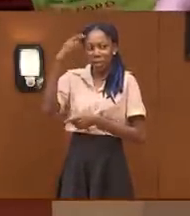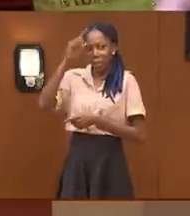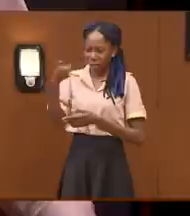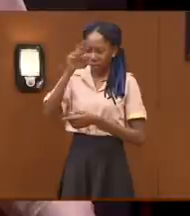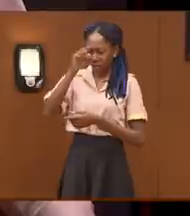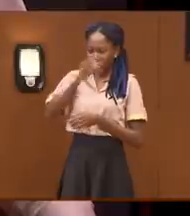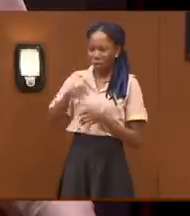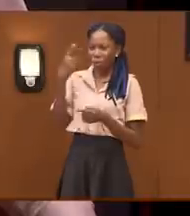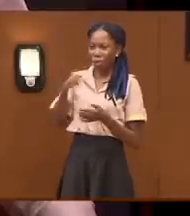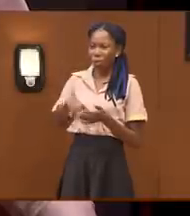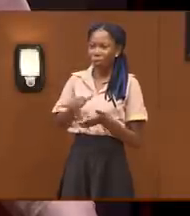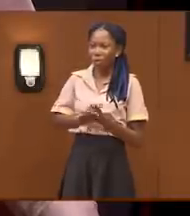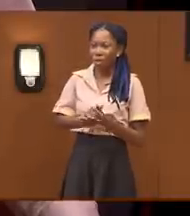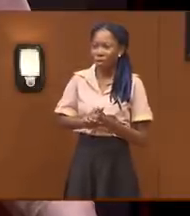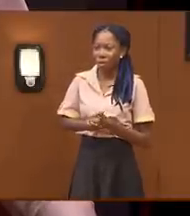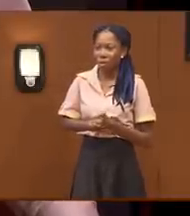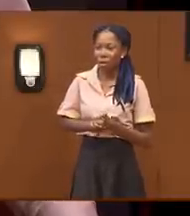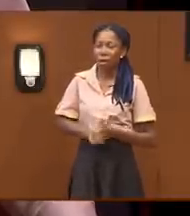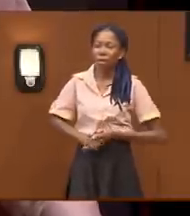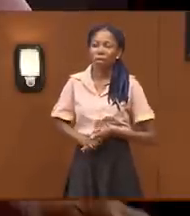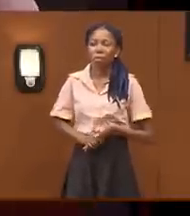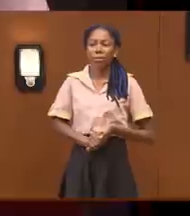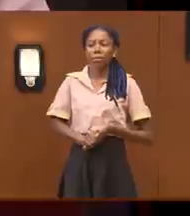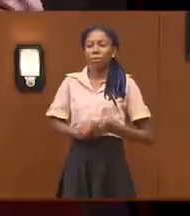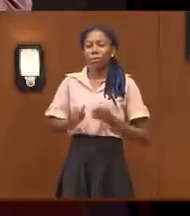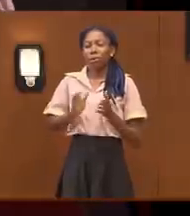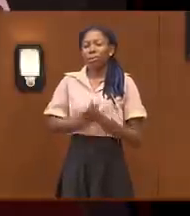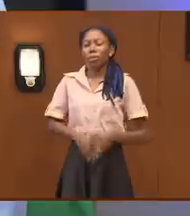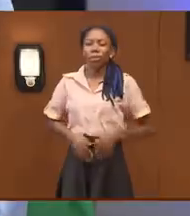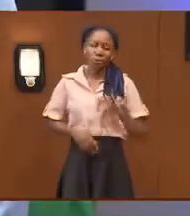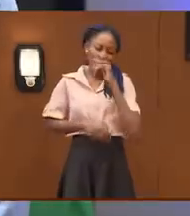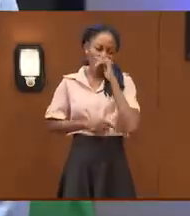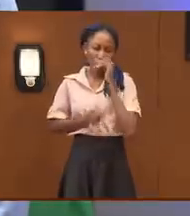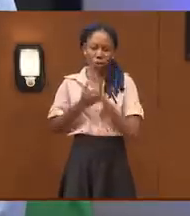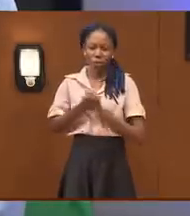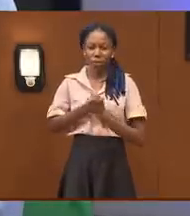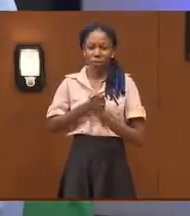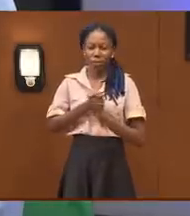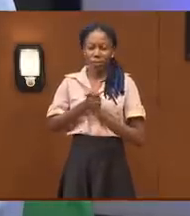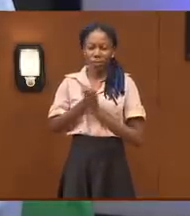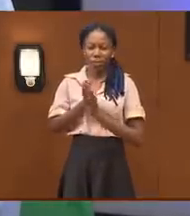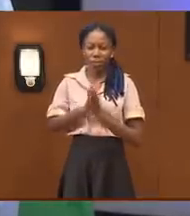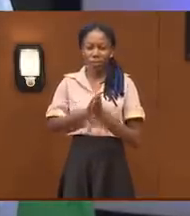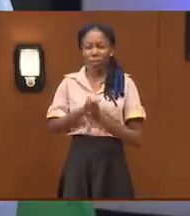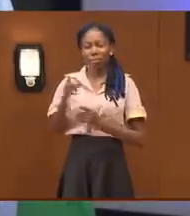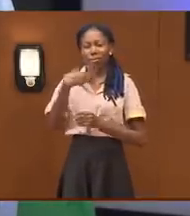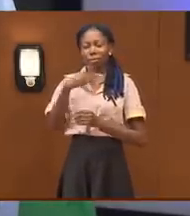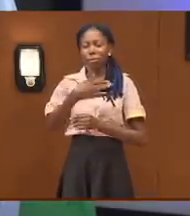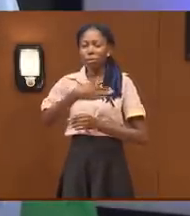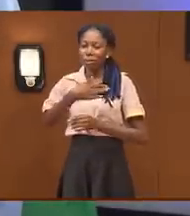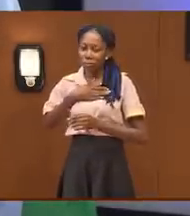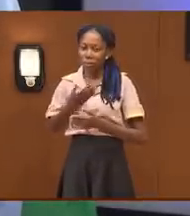Sorry, ma'am. Sorry, ma'am. You called my house your second house home before. Why do you. Why are you doing like